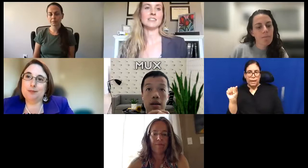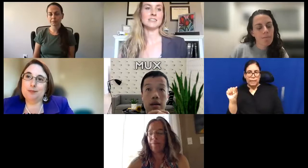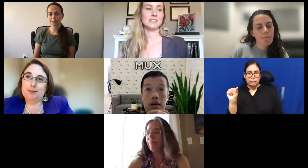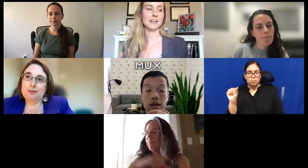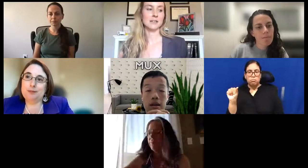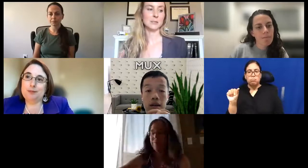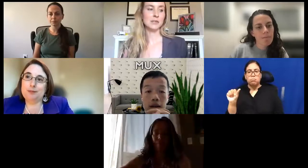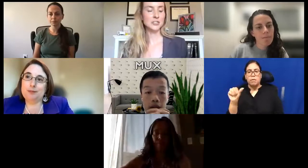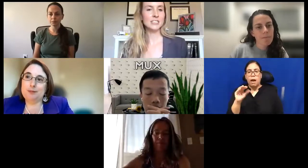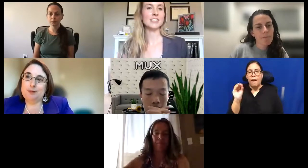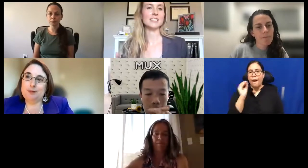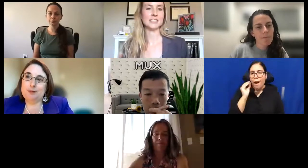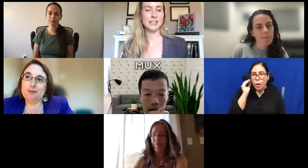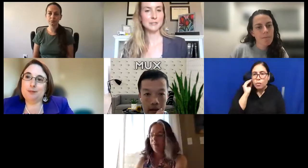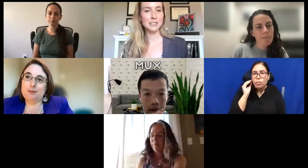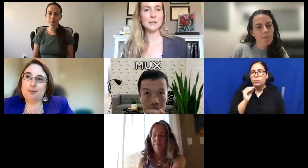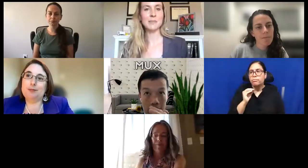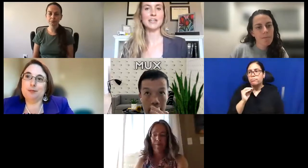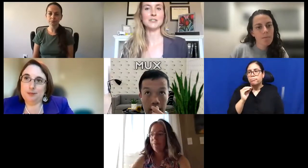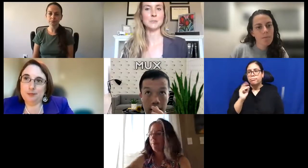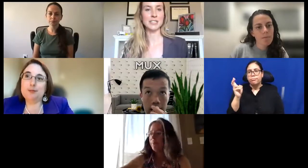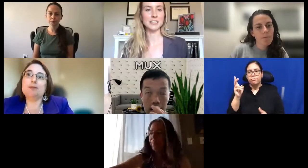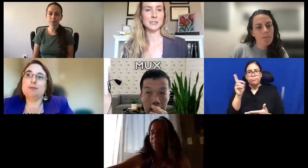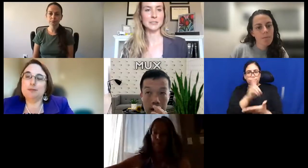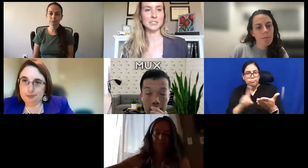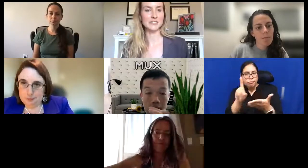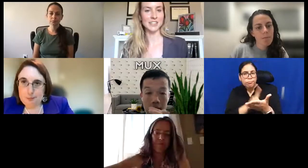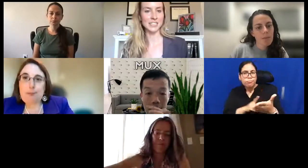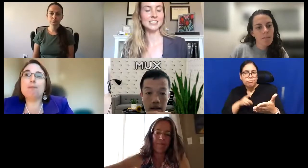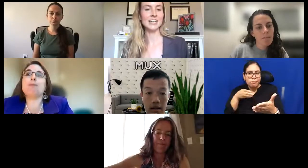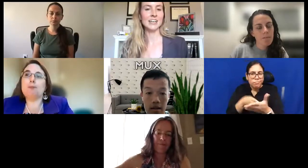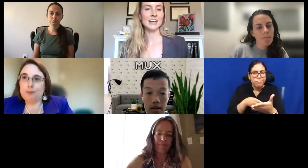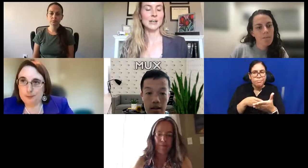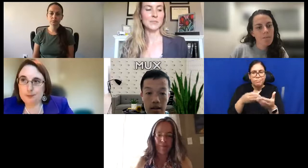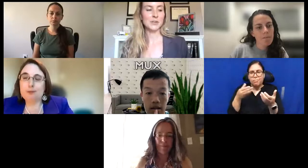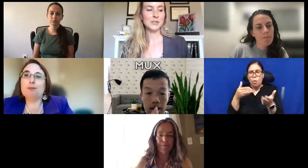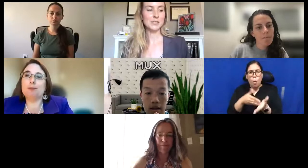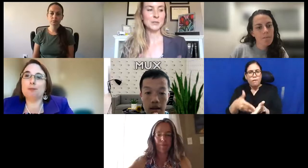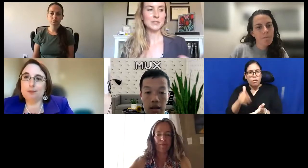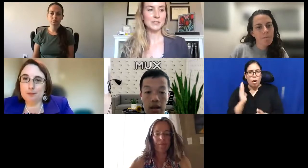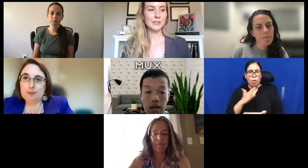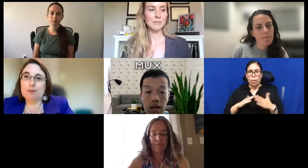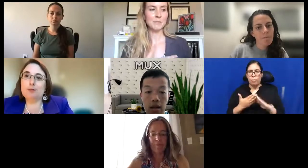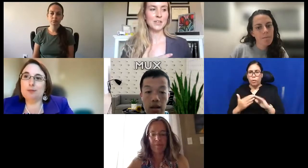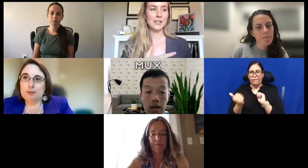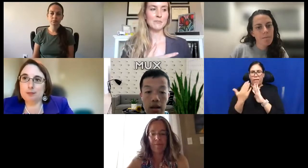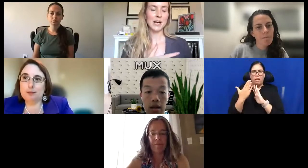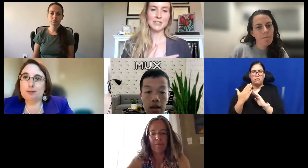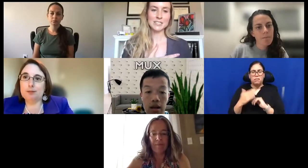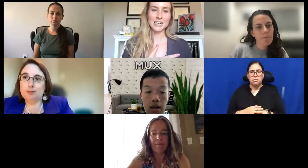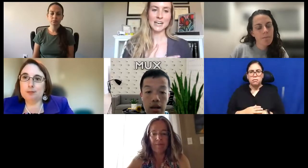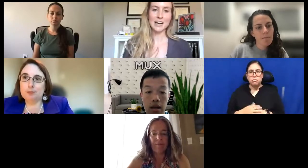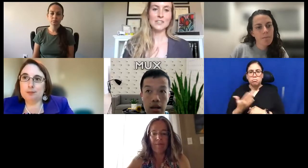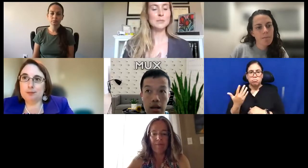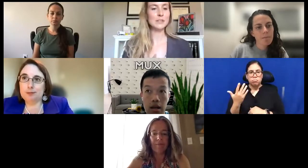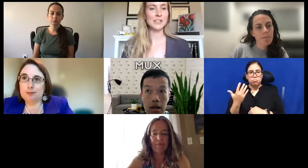housing and the prejudices and the ableism that so many in our community face, there are these personal kind of